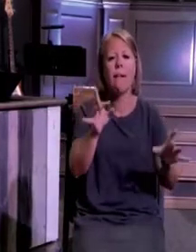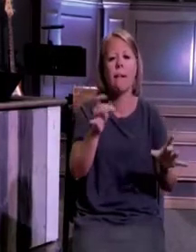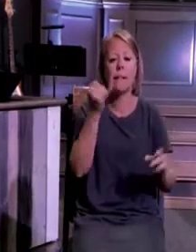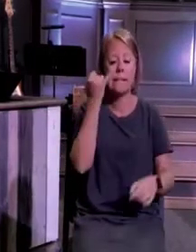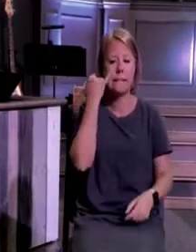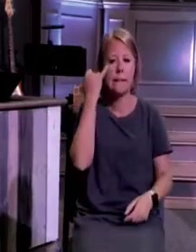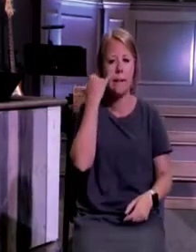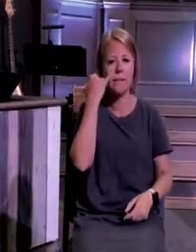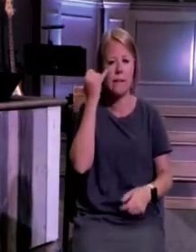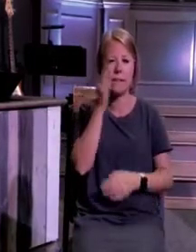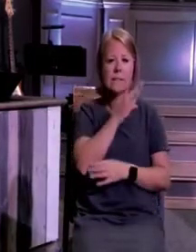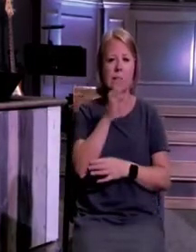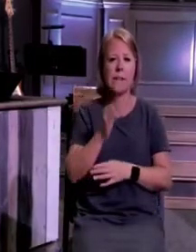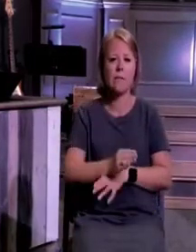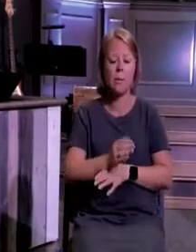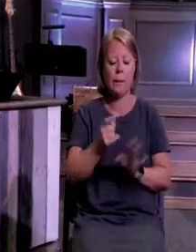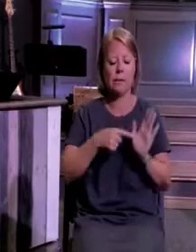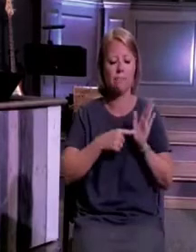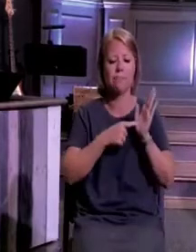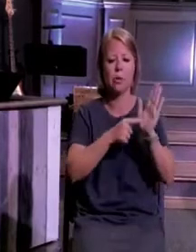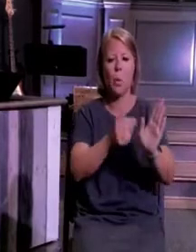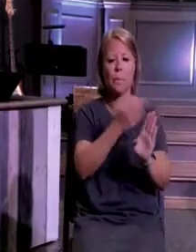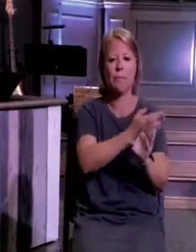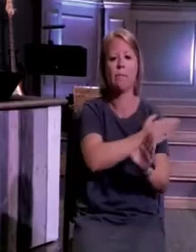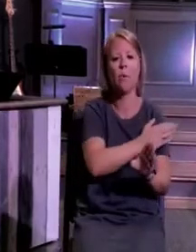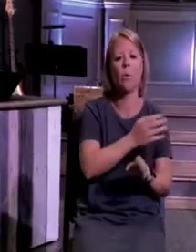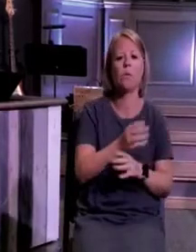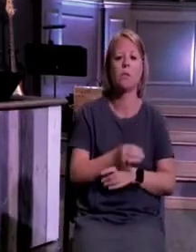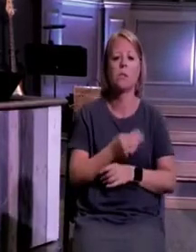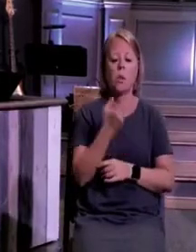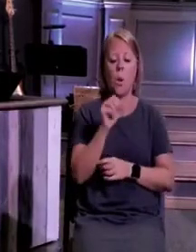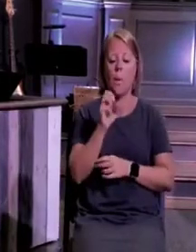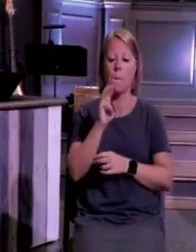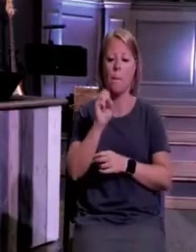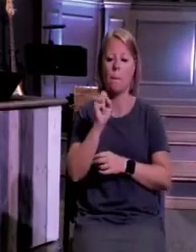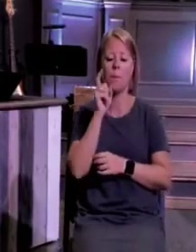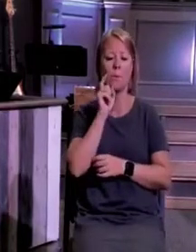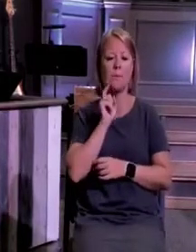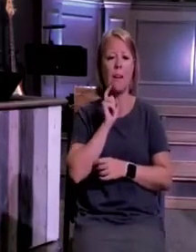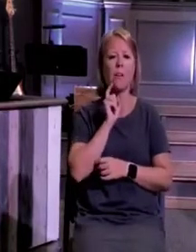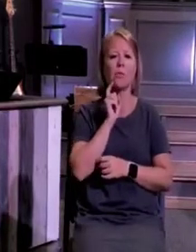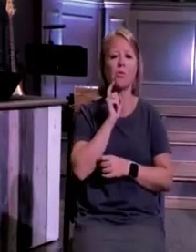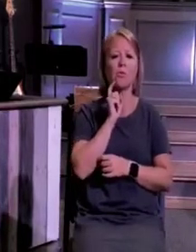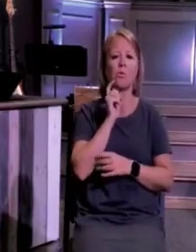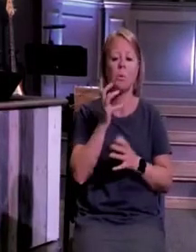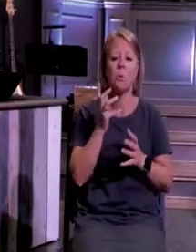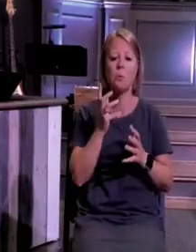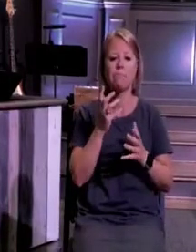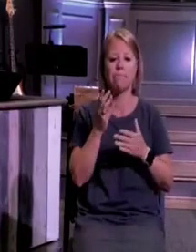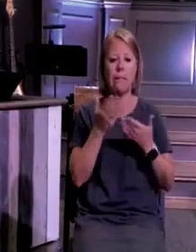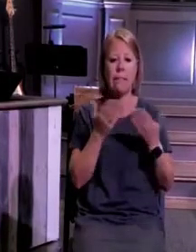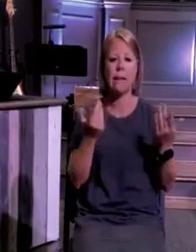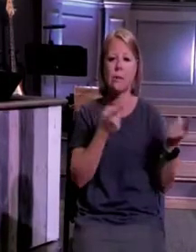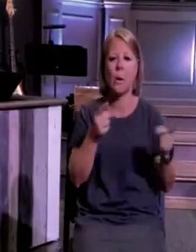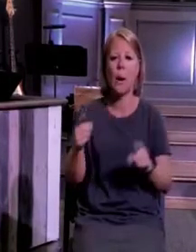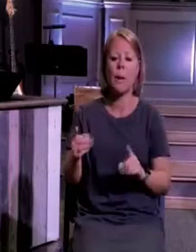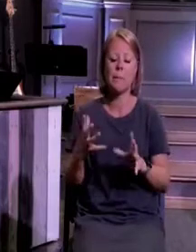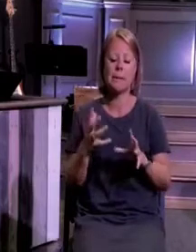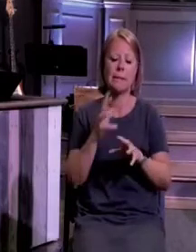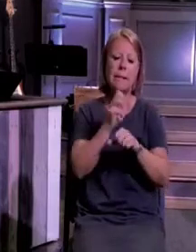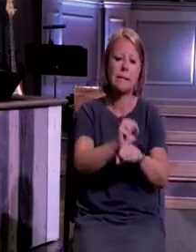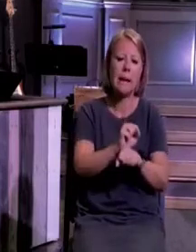it has never been displayed before. The homosexual agenda is on the rise. Attack against the